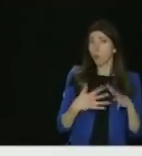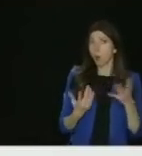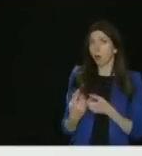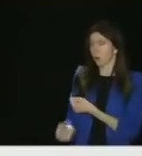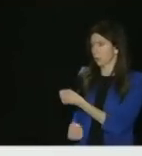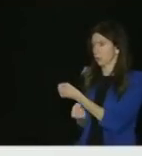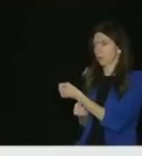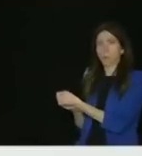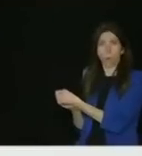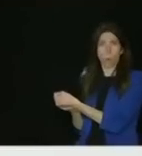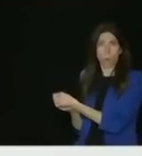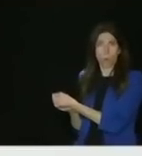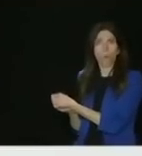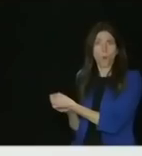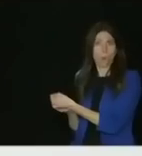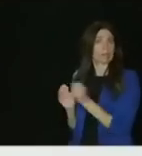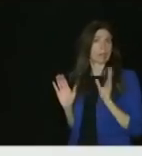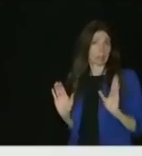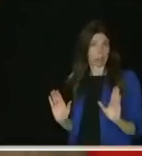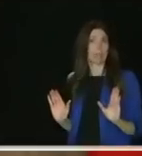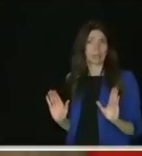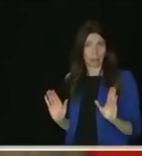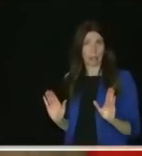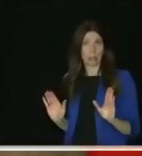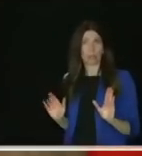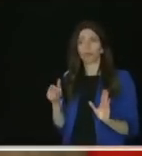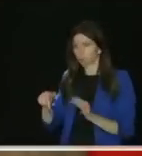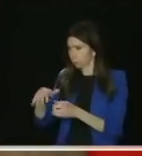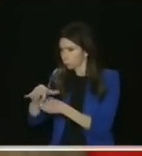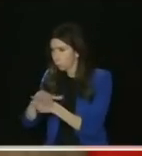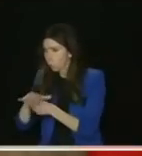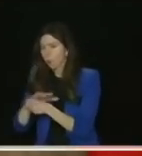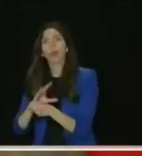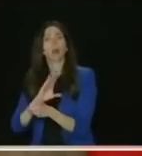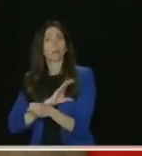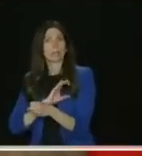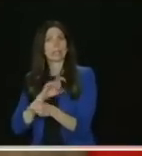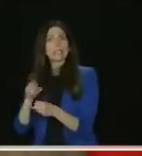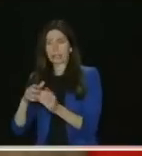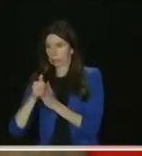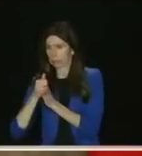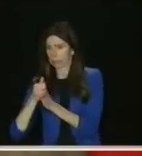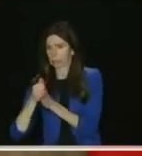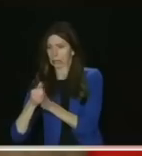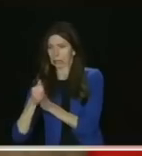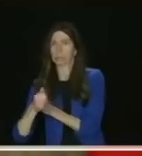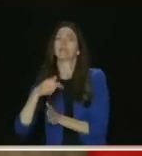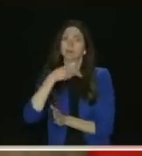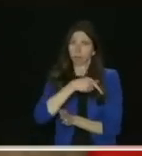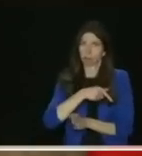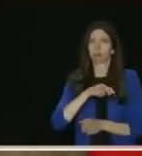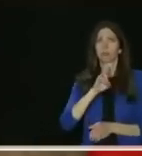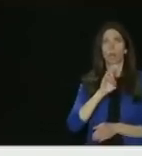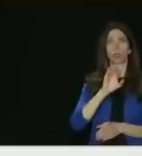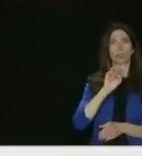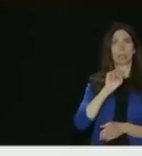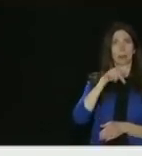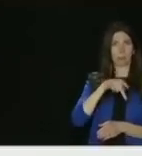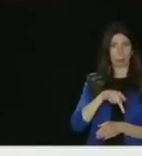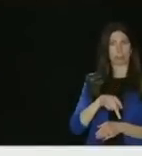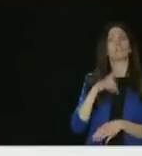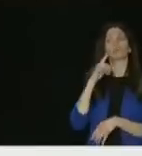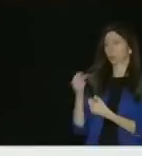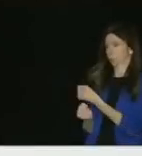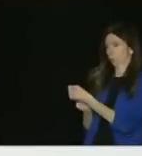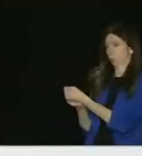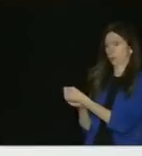RCMP continues to work to support local police of jurisdiction, and that's what we have been doing in Ottawa. But I think on